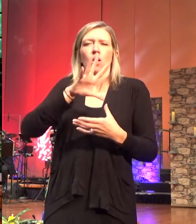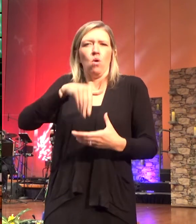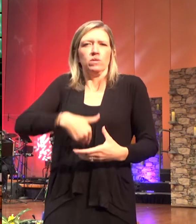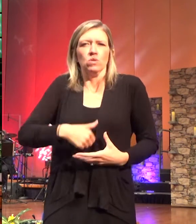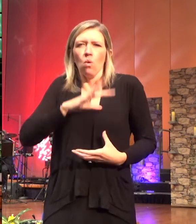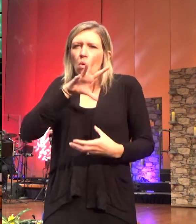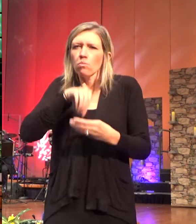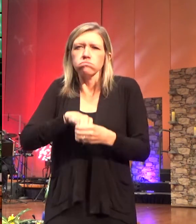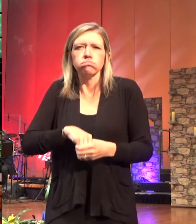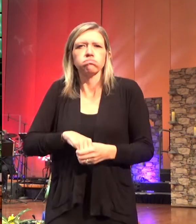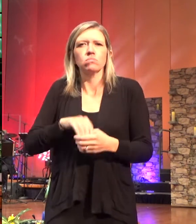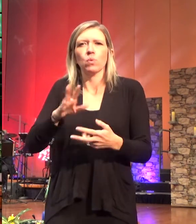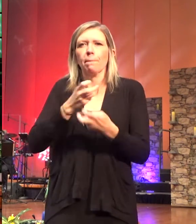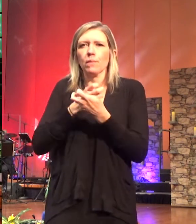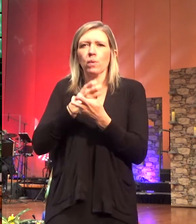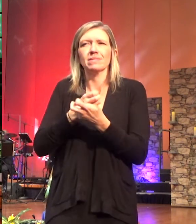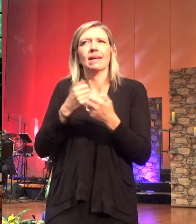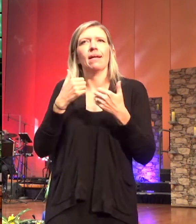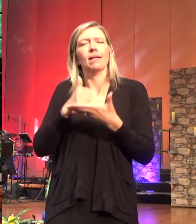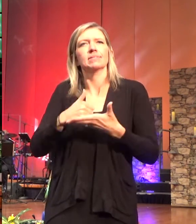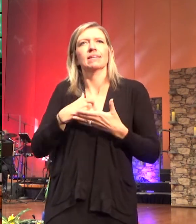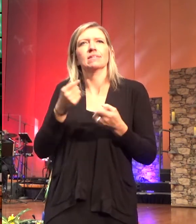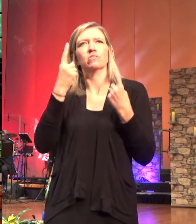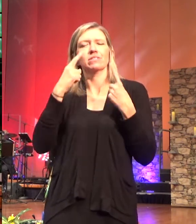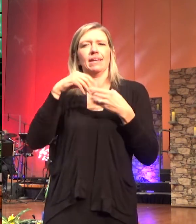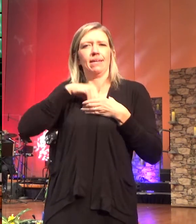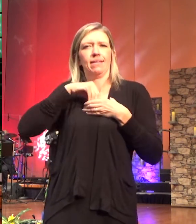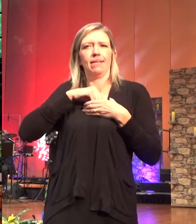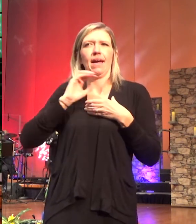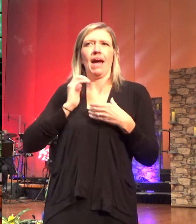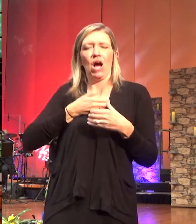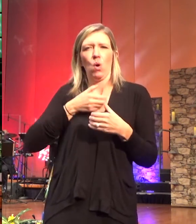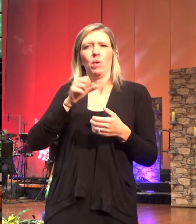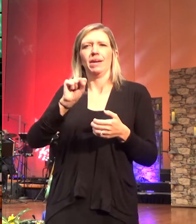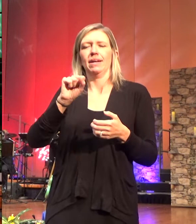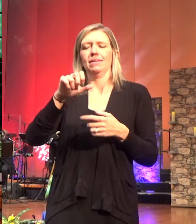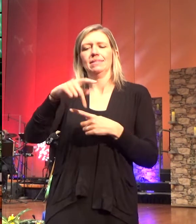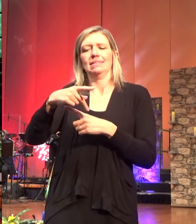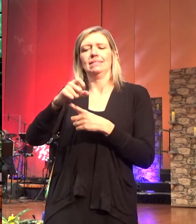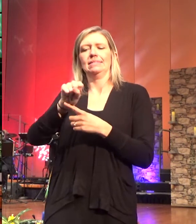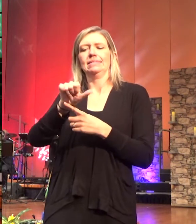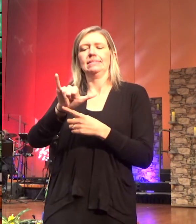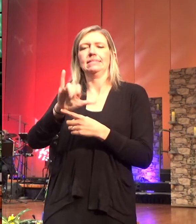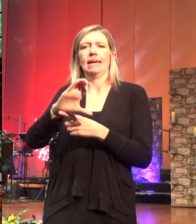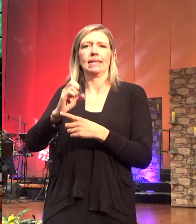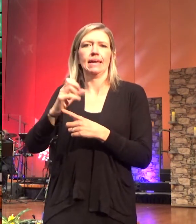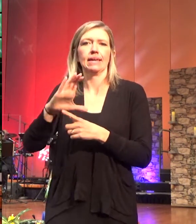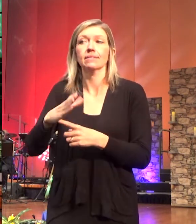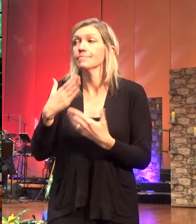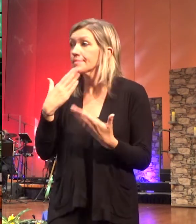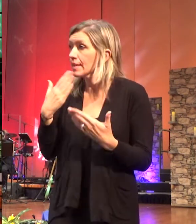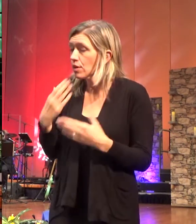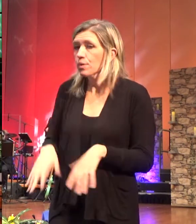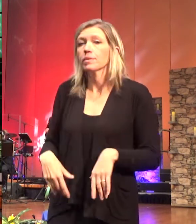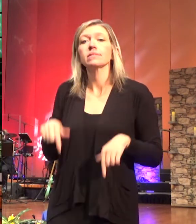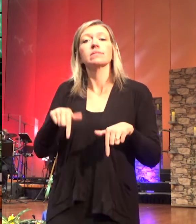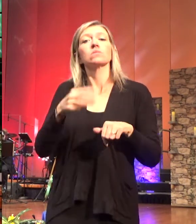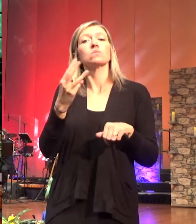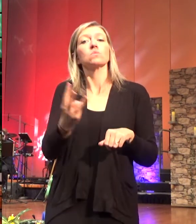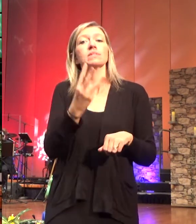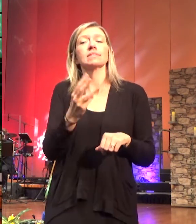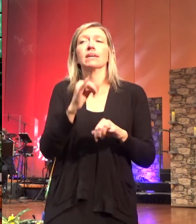own psychic. So I invite you. Thank you, Patty. Hey, this Wednesday is the International Day